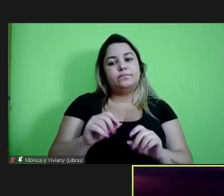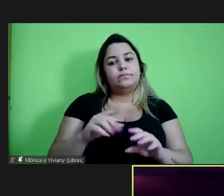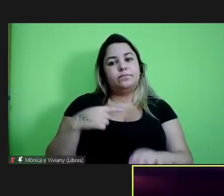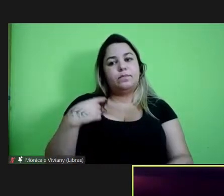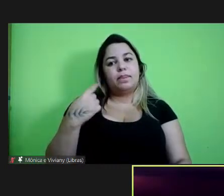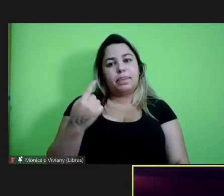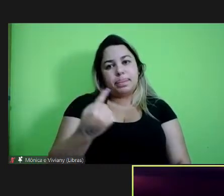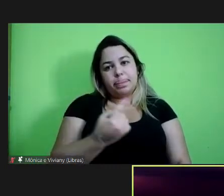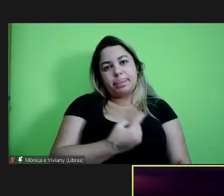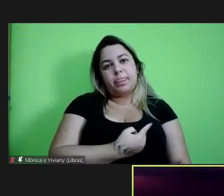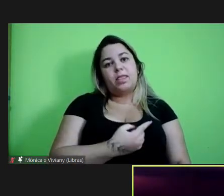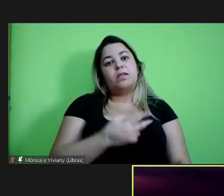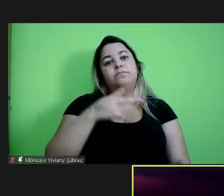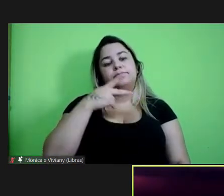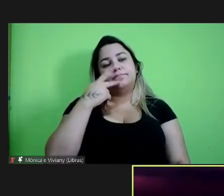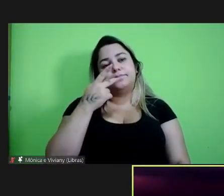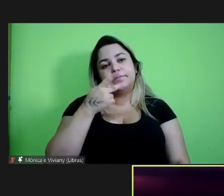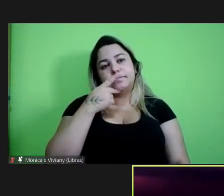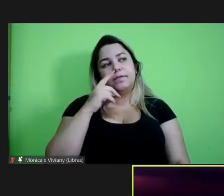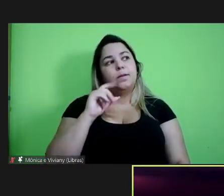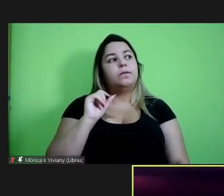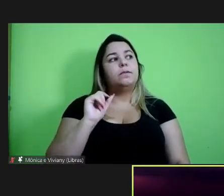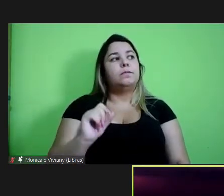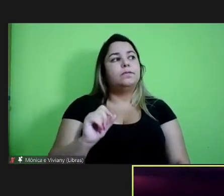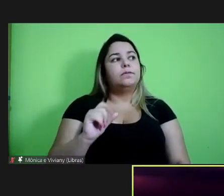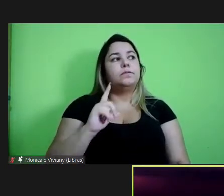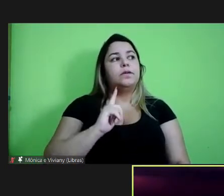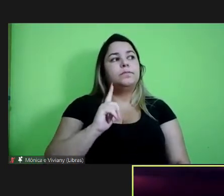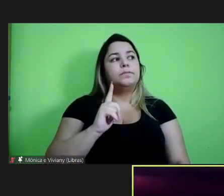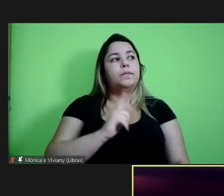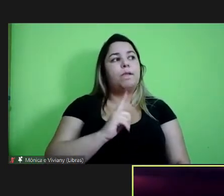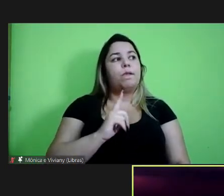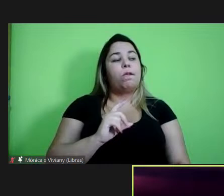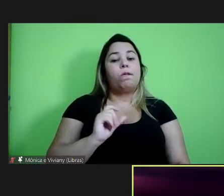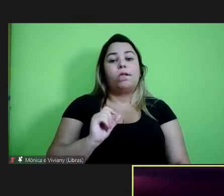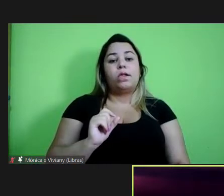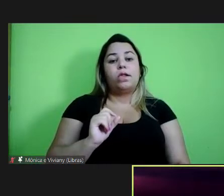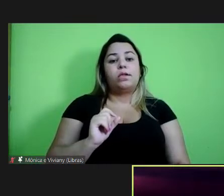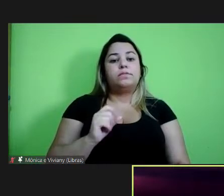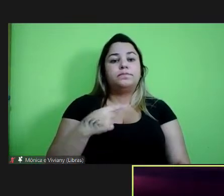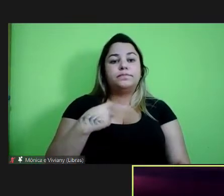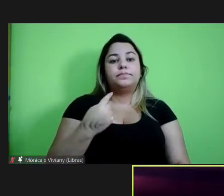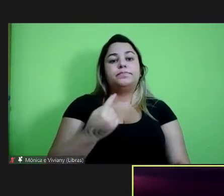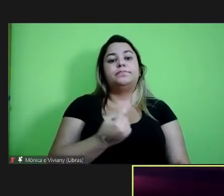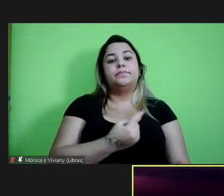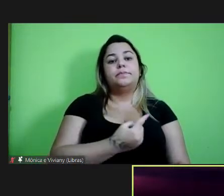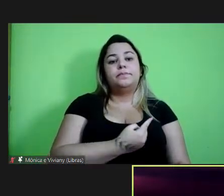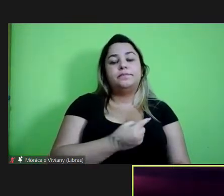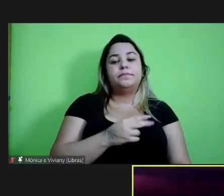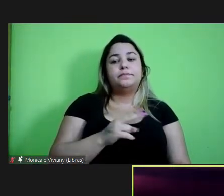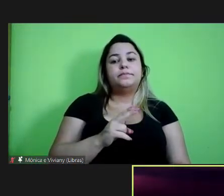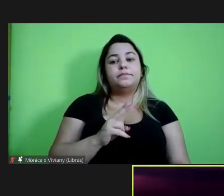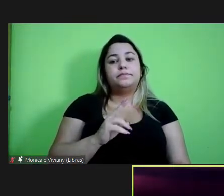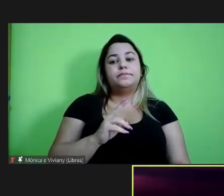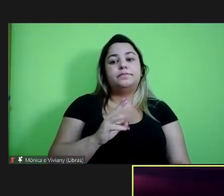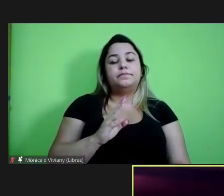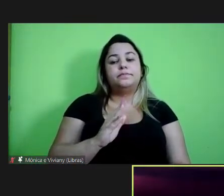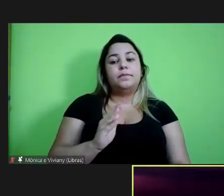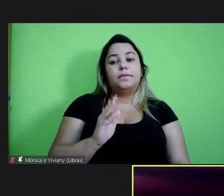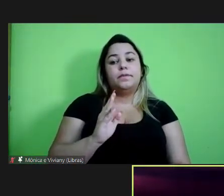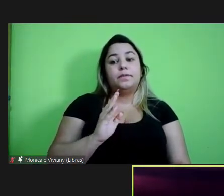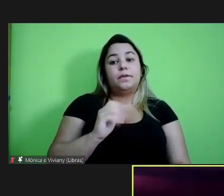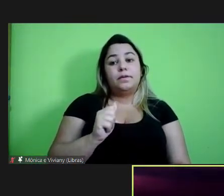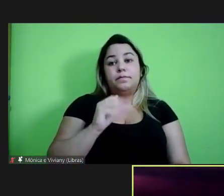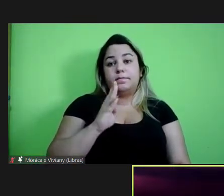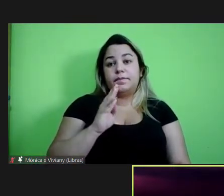that we use. But what we find in primary healthcare in the United Kingdom, the empowerment